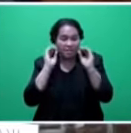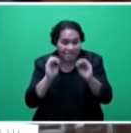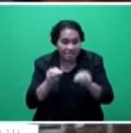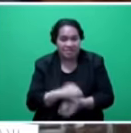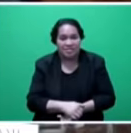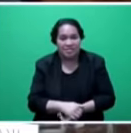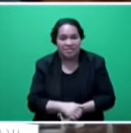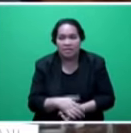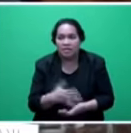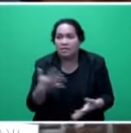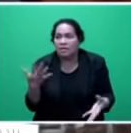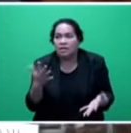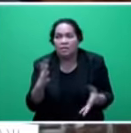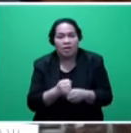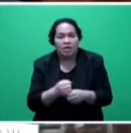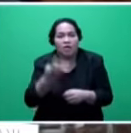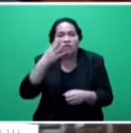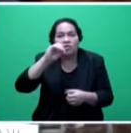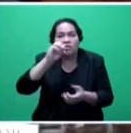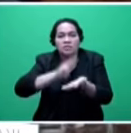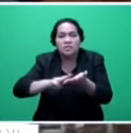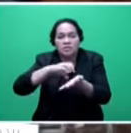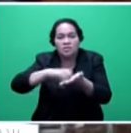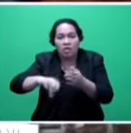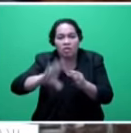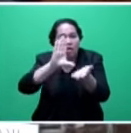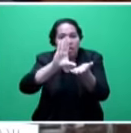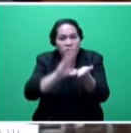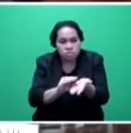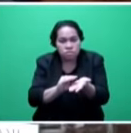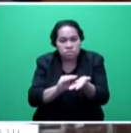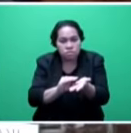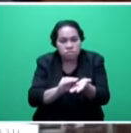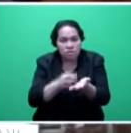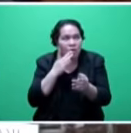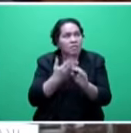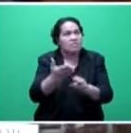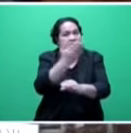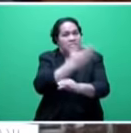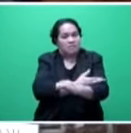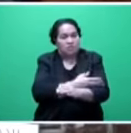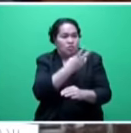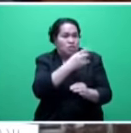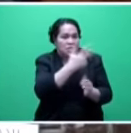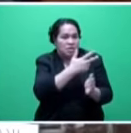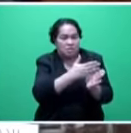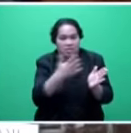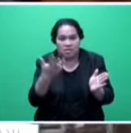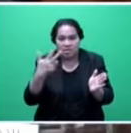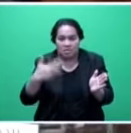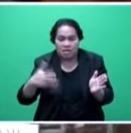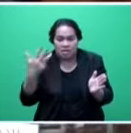is nearly $40 million decline since the 2018-2019 budget. This reduction begs